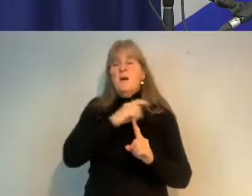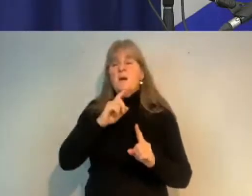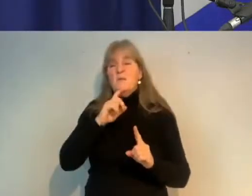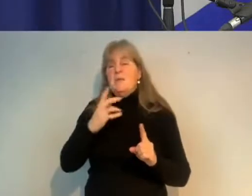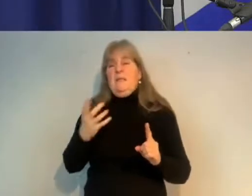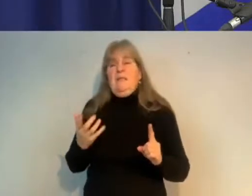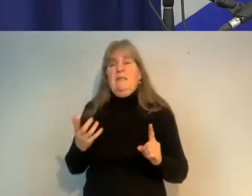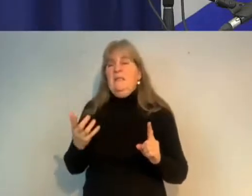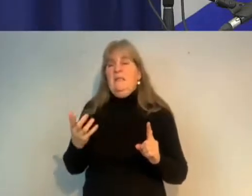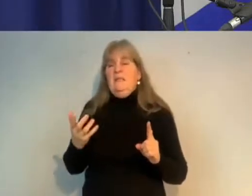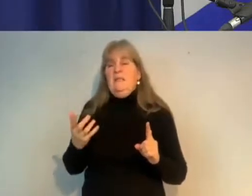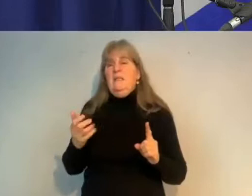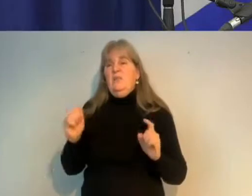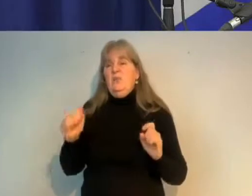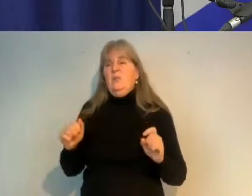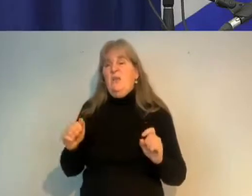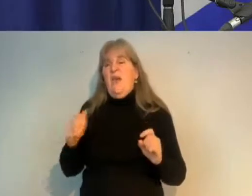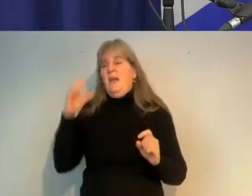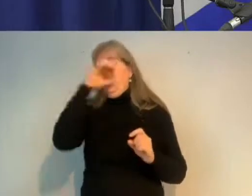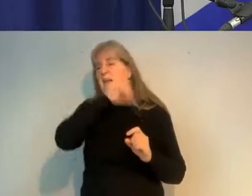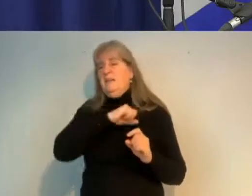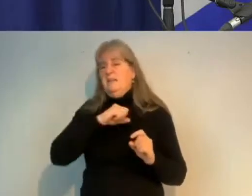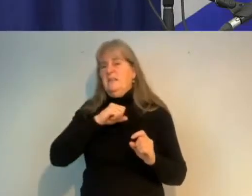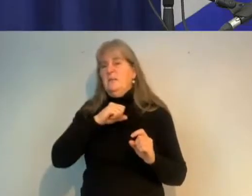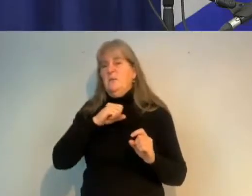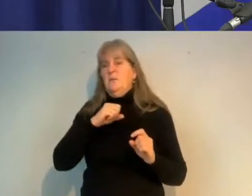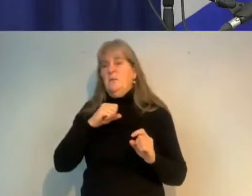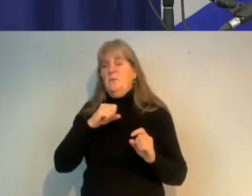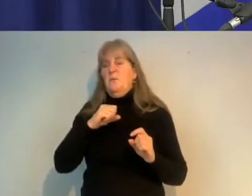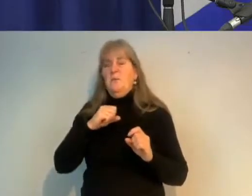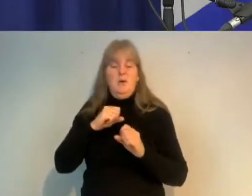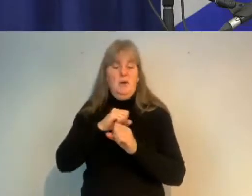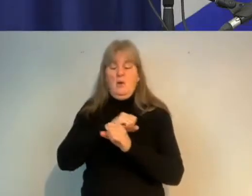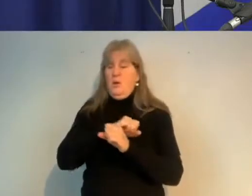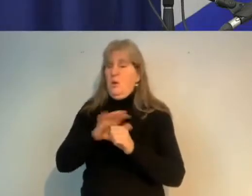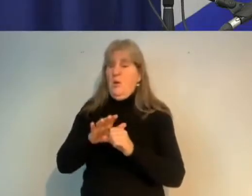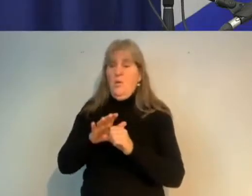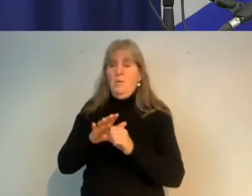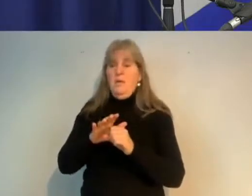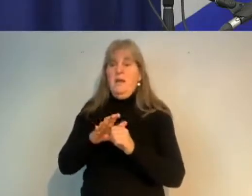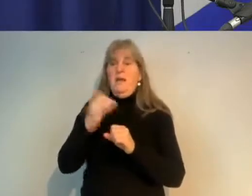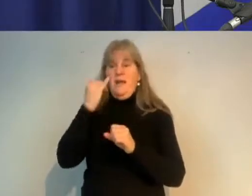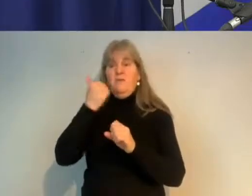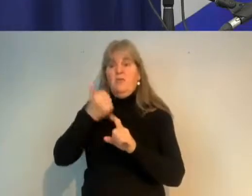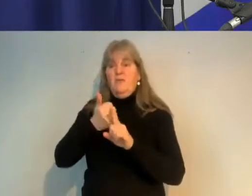have COVID if you have symptoms, and most people won't need a test.